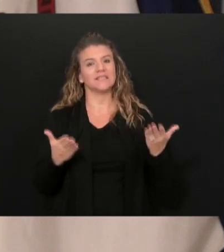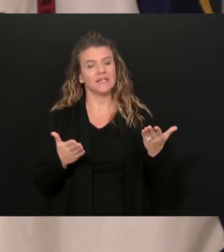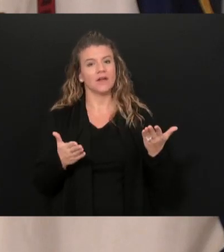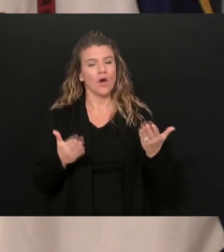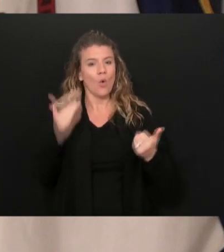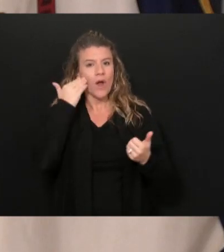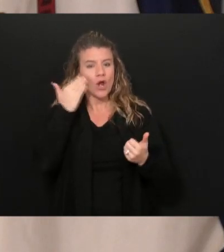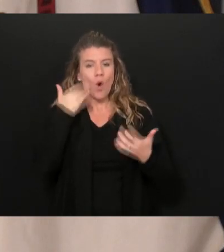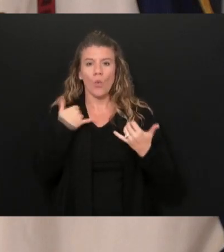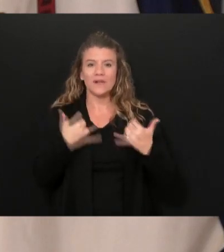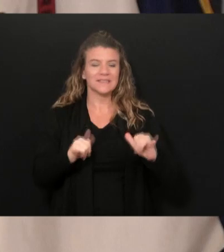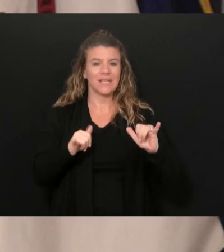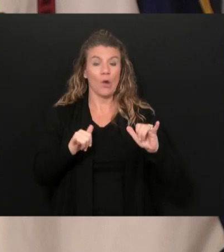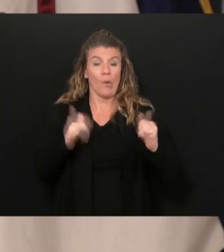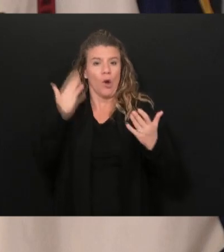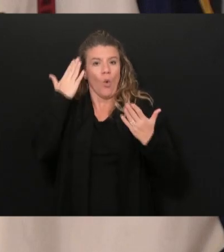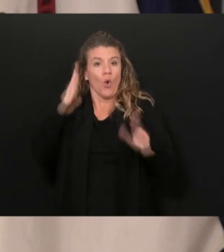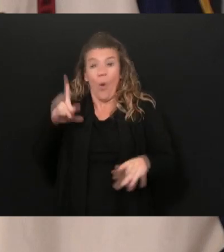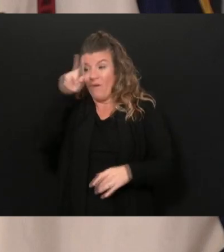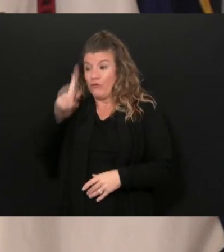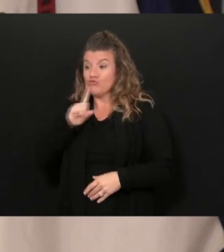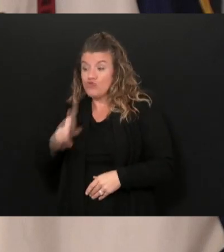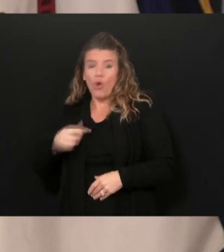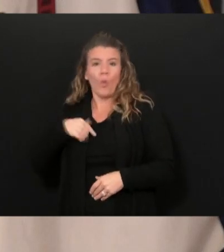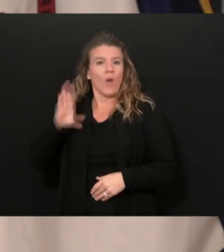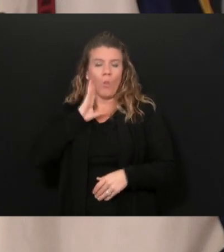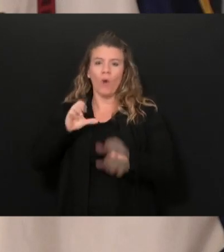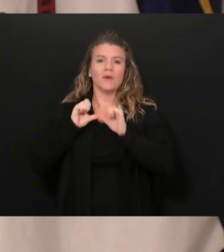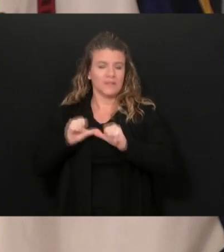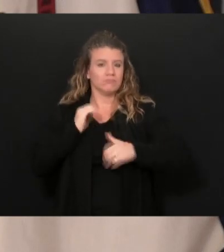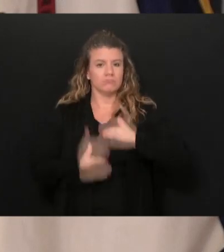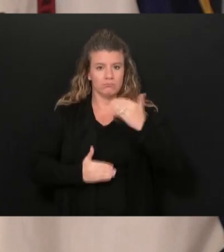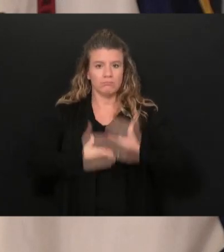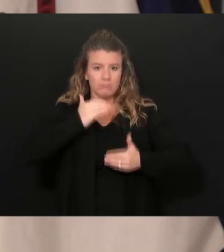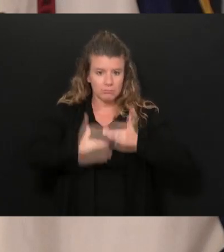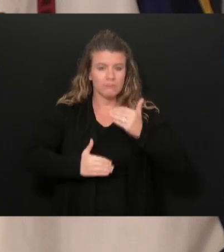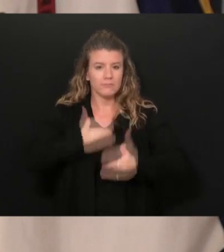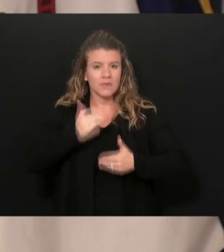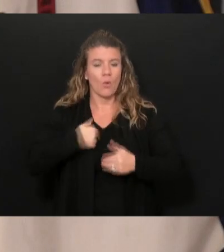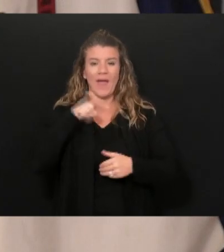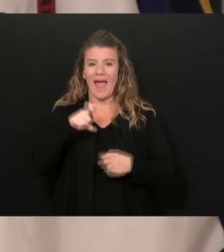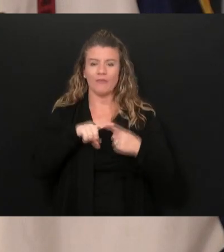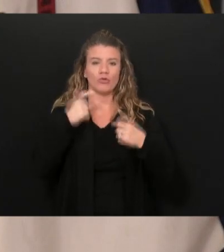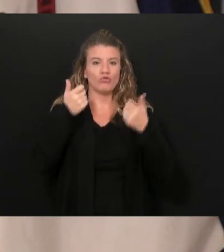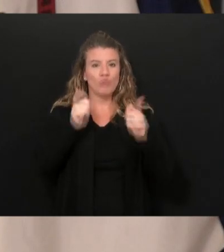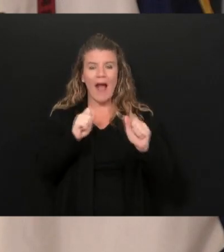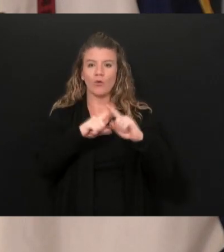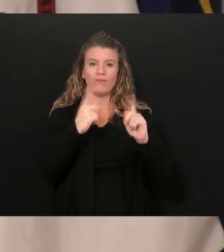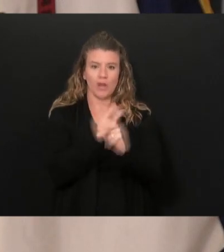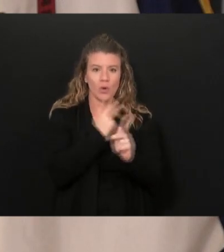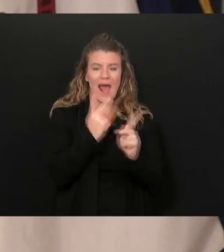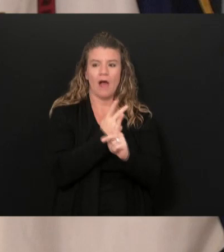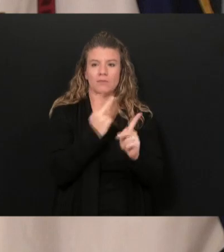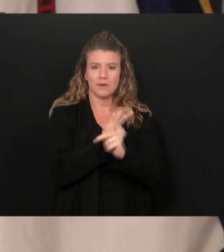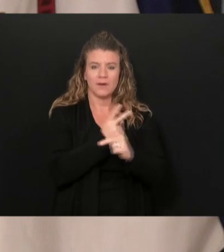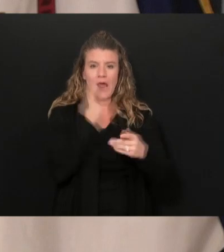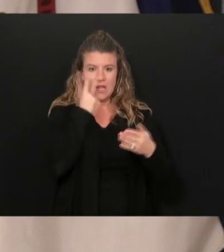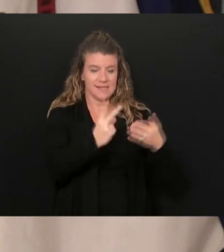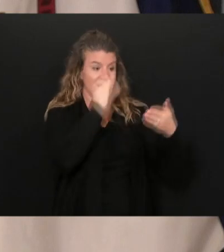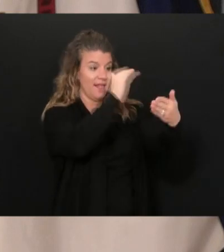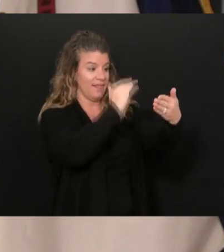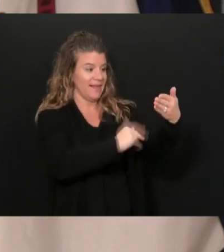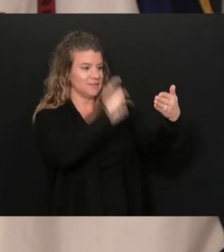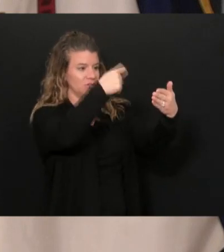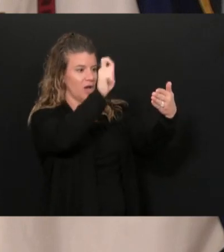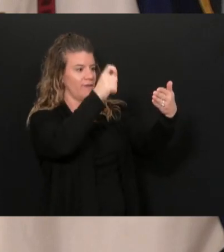that are still unanswered. And as we continue to go forward and everything, we just try to knock them down with the rules and the